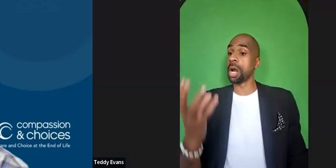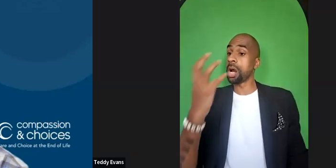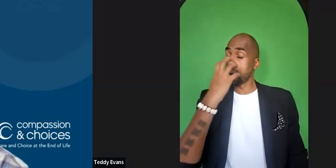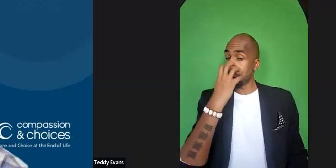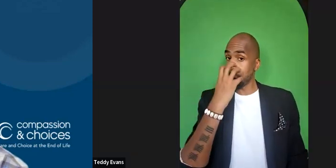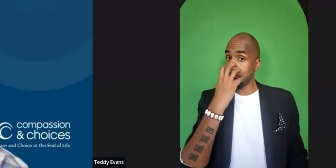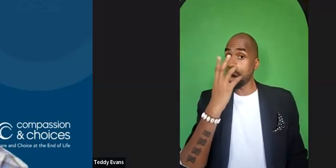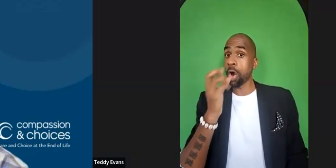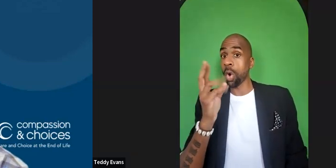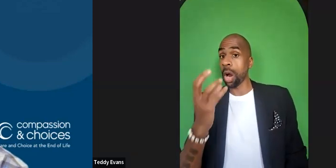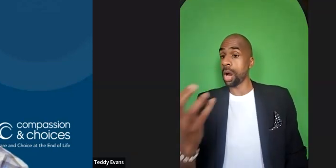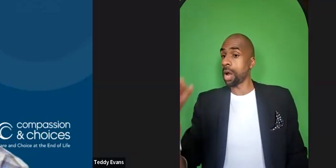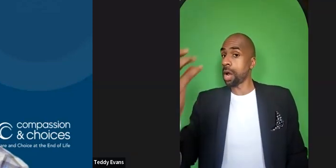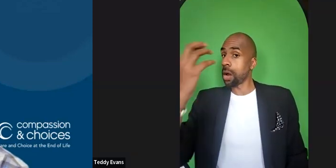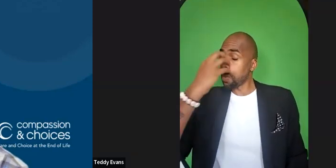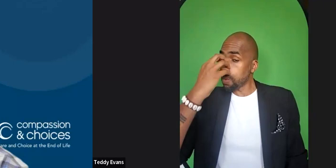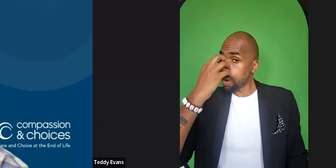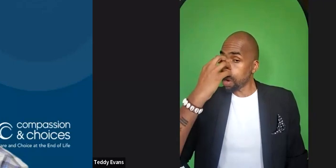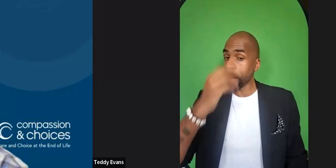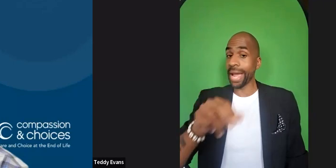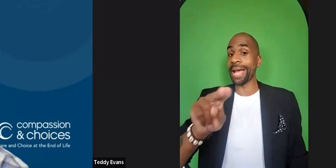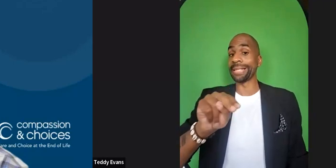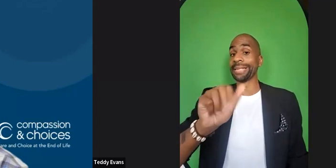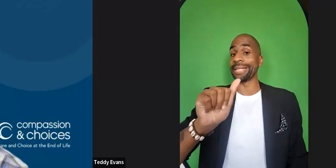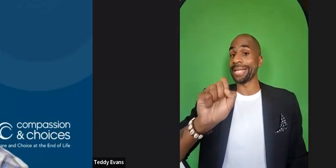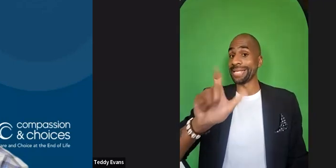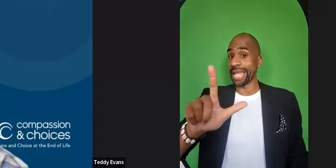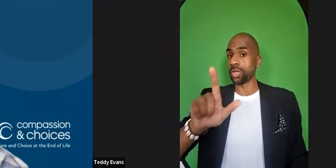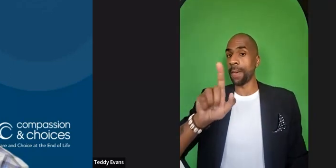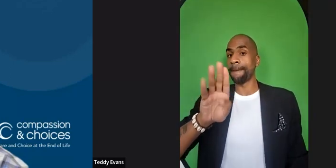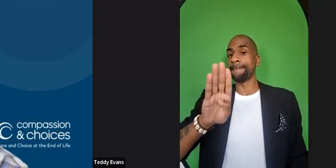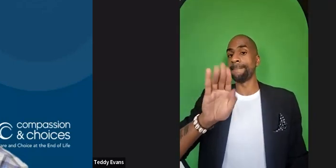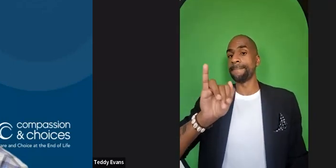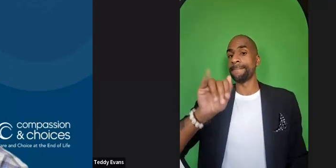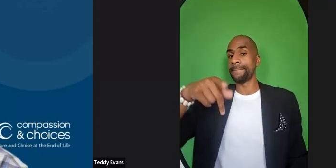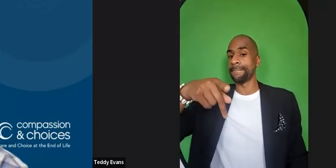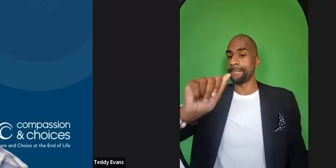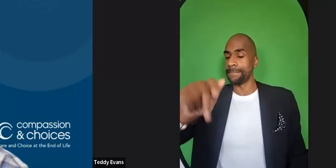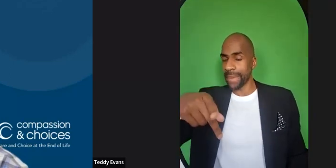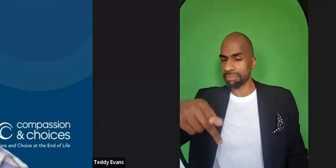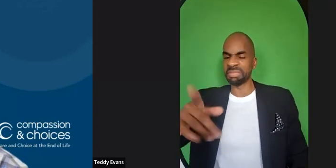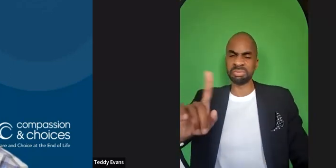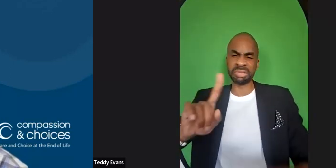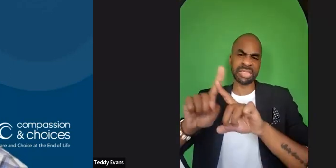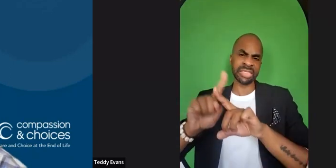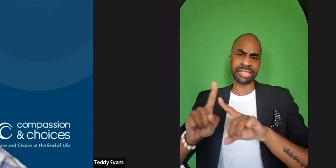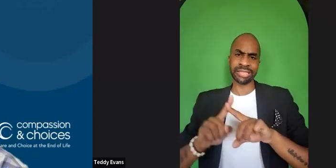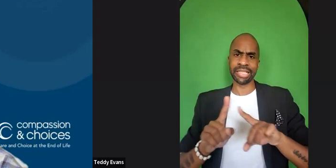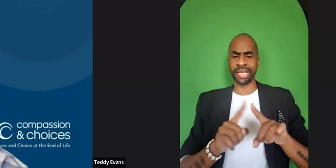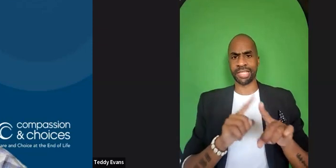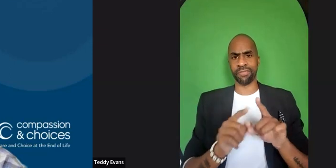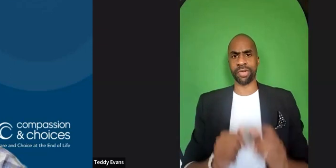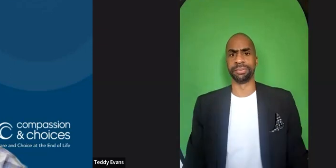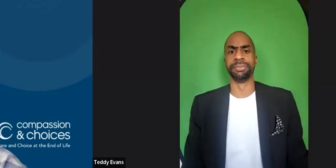goes over the nose, which is called nasal BiPAP. So there are different options that may be tried to try to figure out what's most